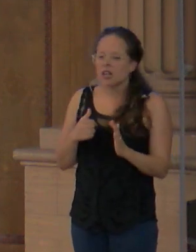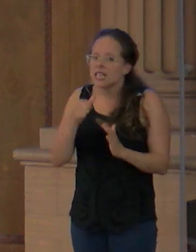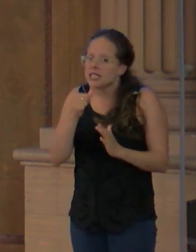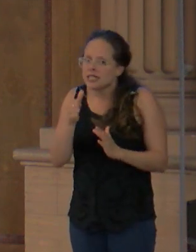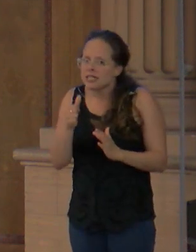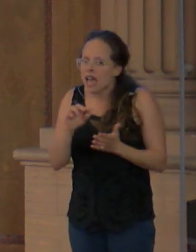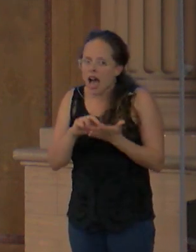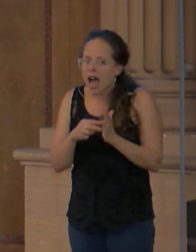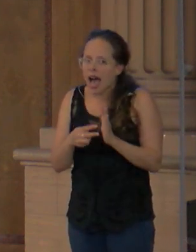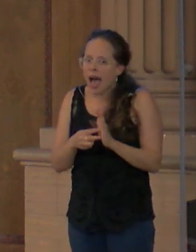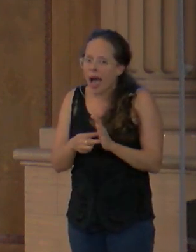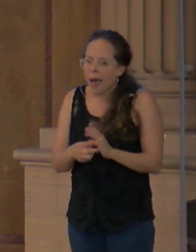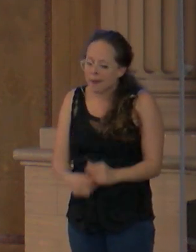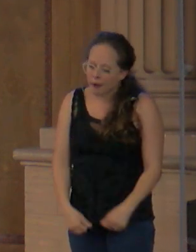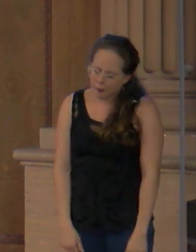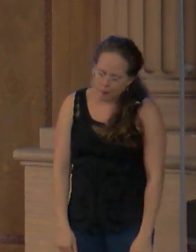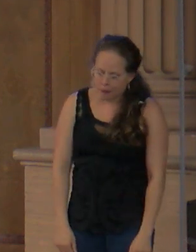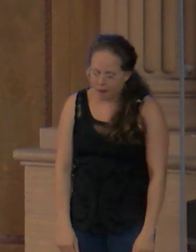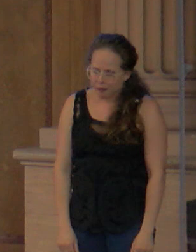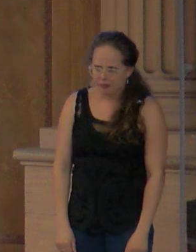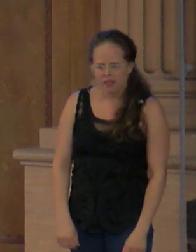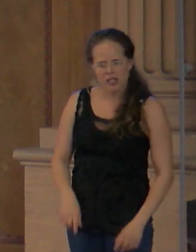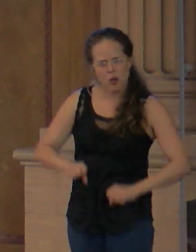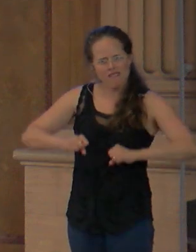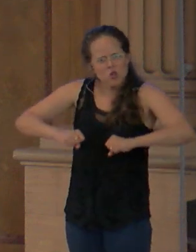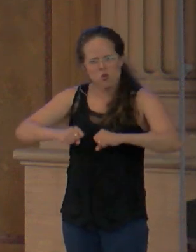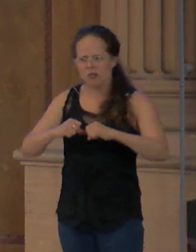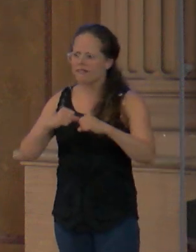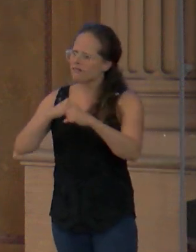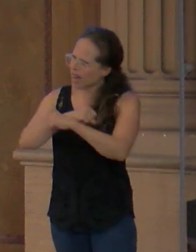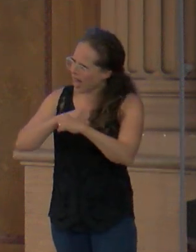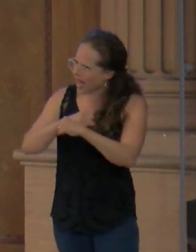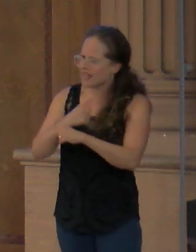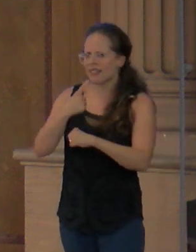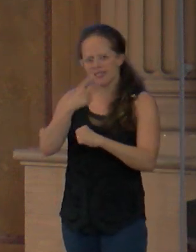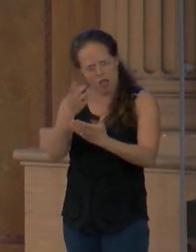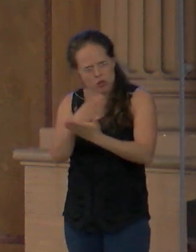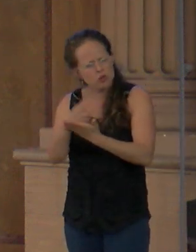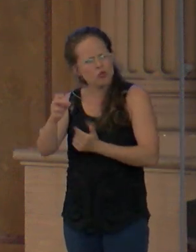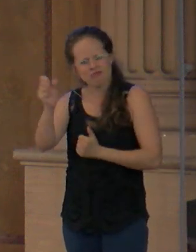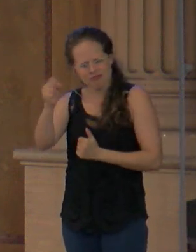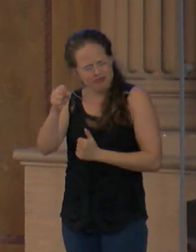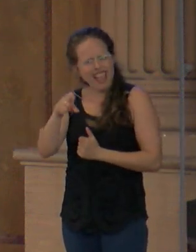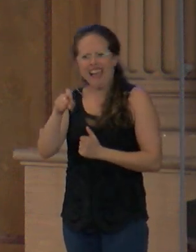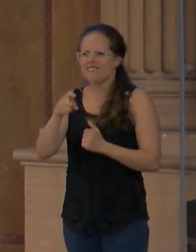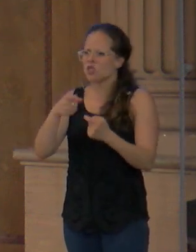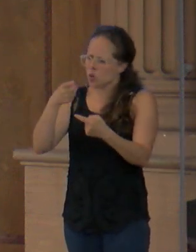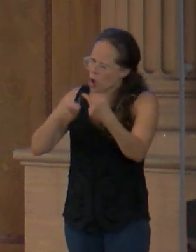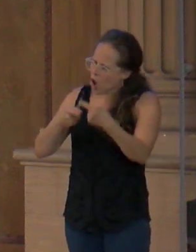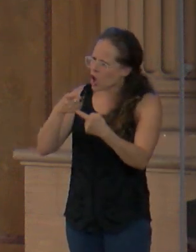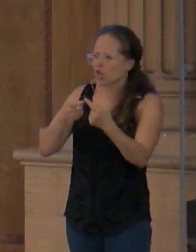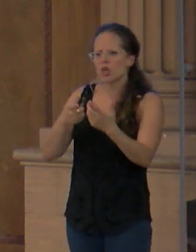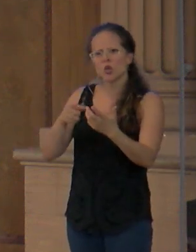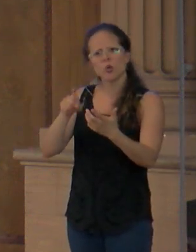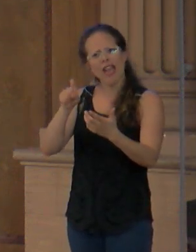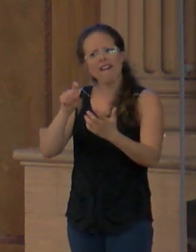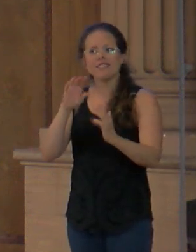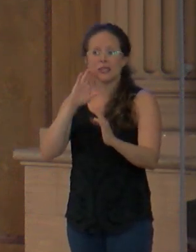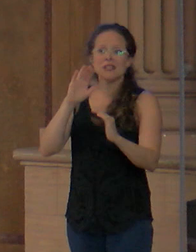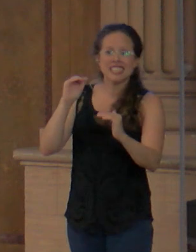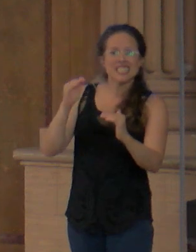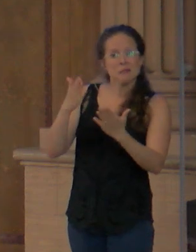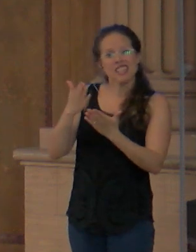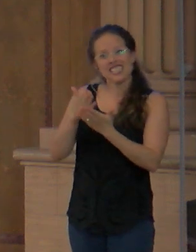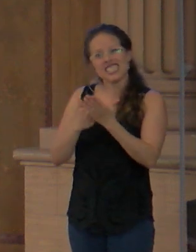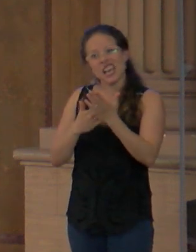There are times where we do have to fight. There are times where we have to contend. And we do have to tell all the truth. We do have to make the arguments. We do have to anticipate some of the